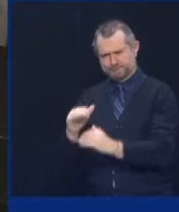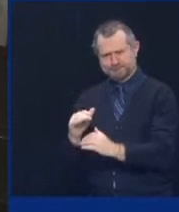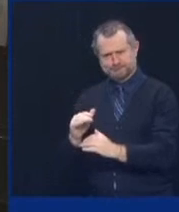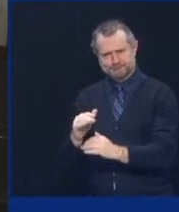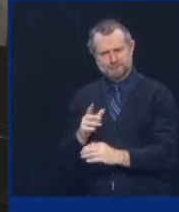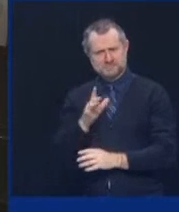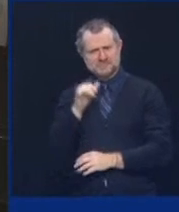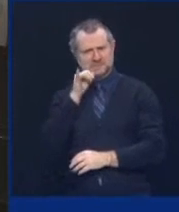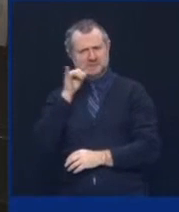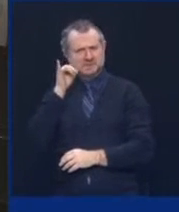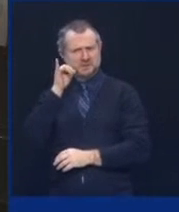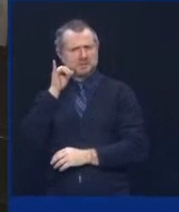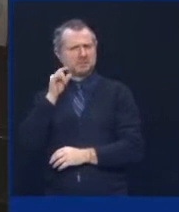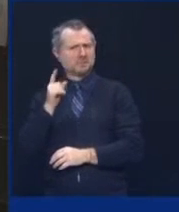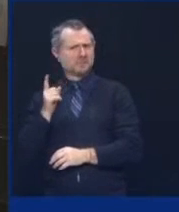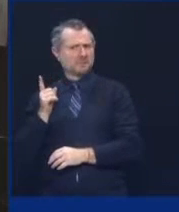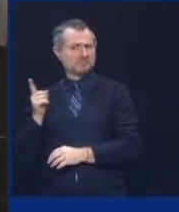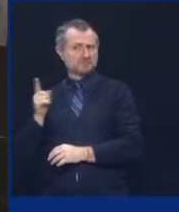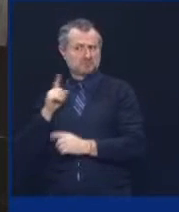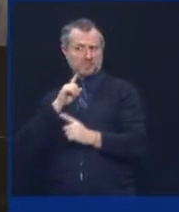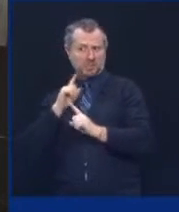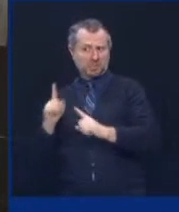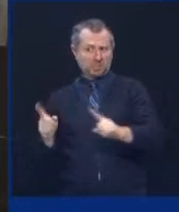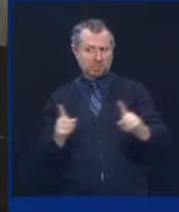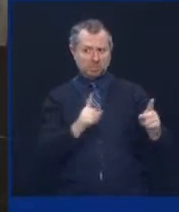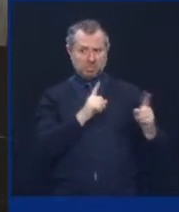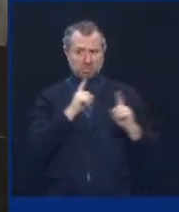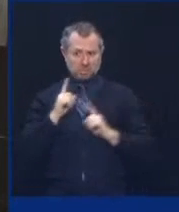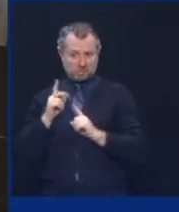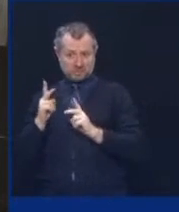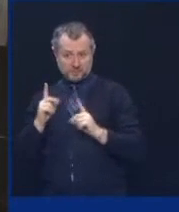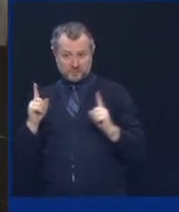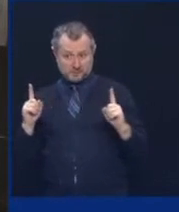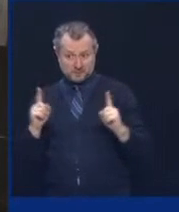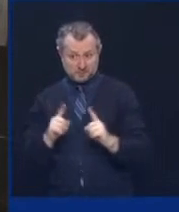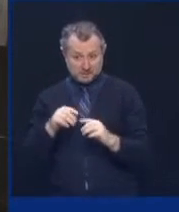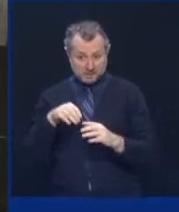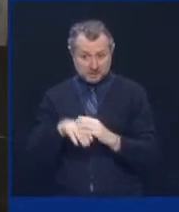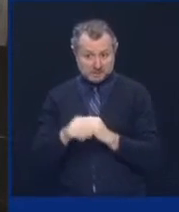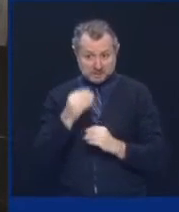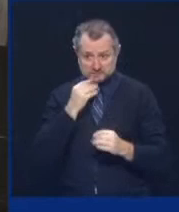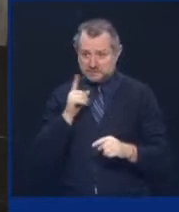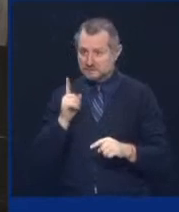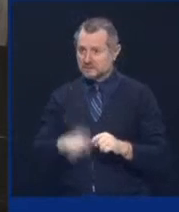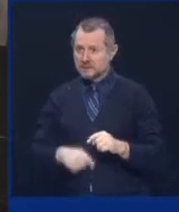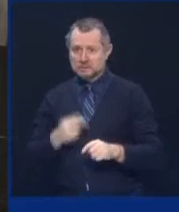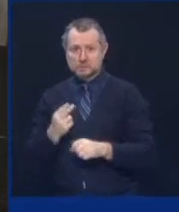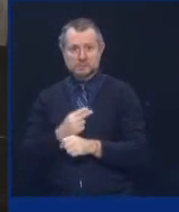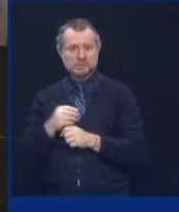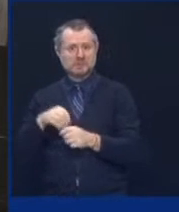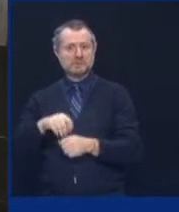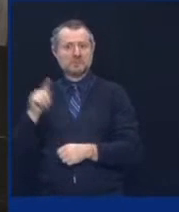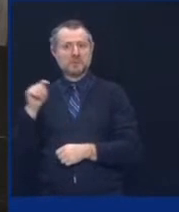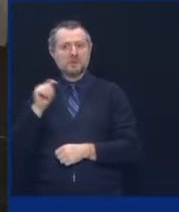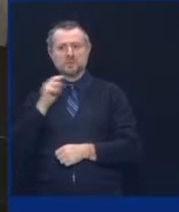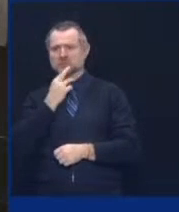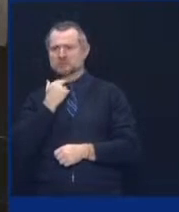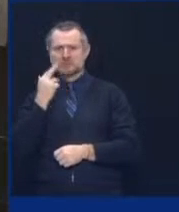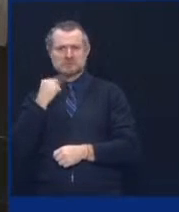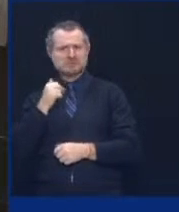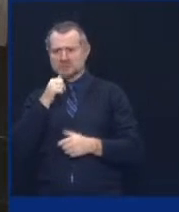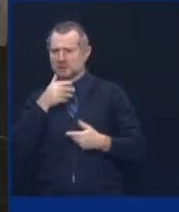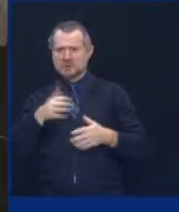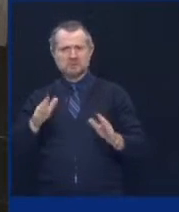out that diners would not be able to use bathrooms inside. They would not be able to walk through indoor spaces to get to